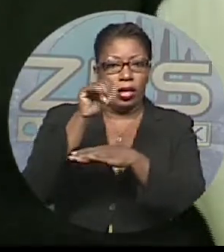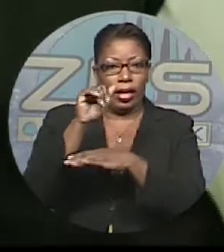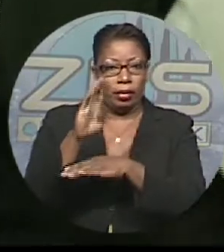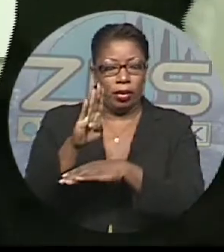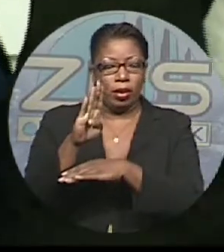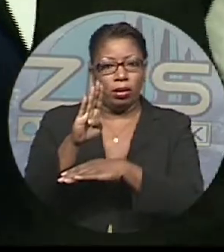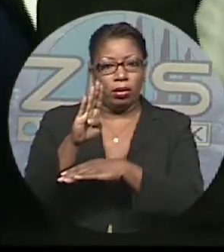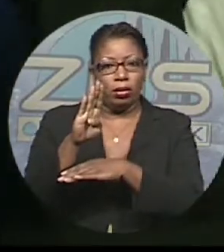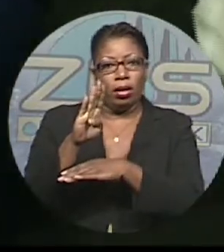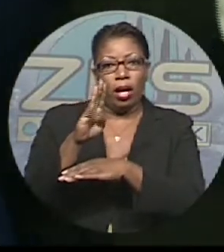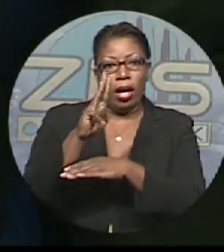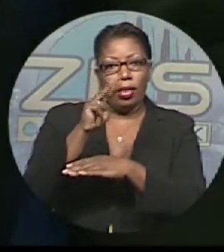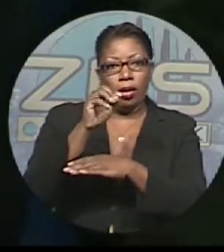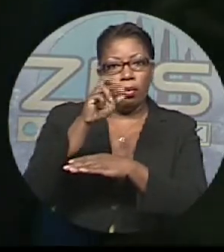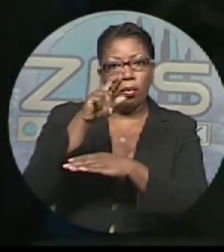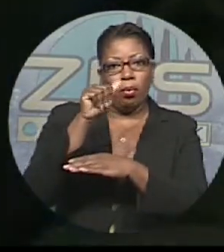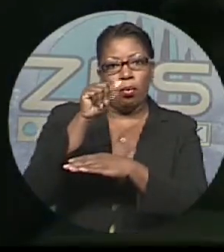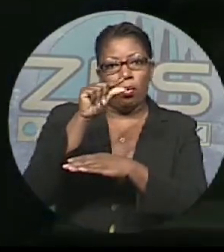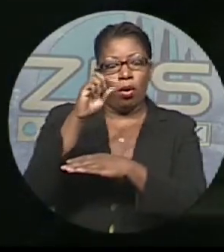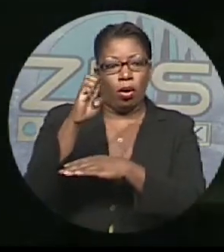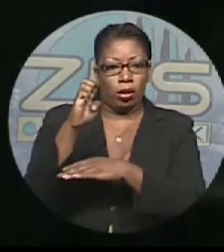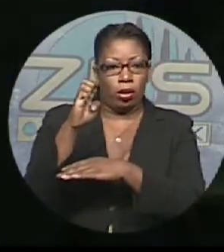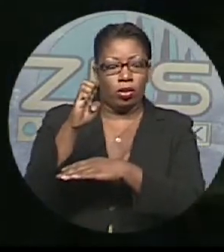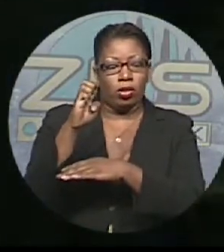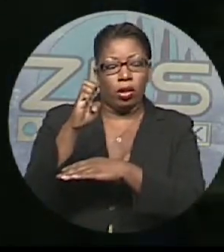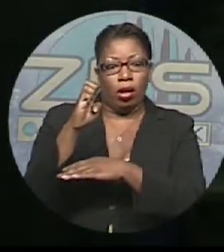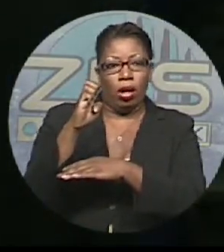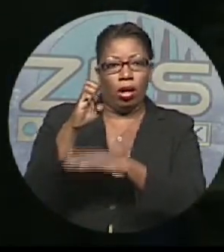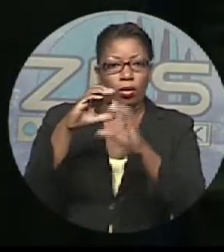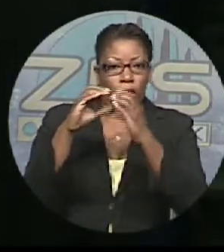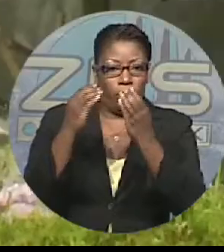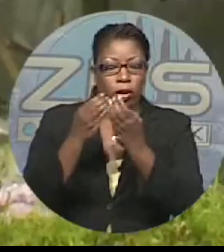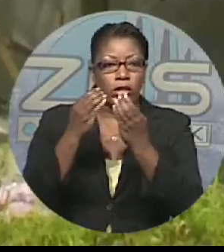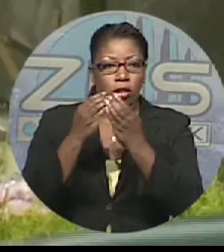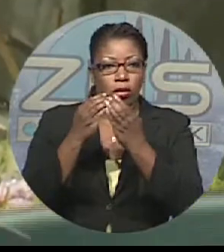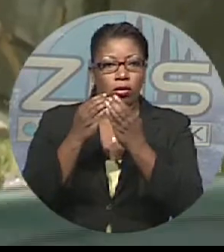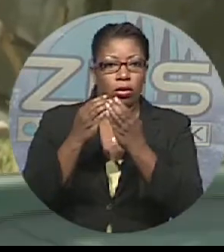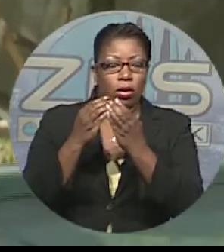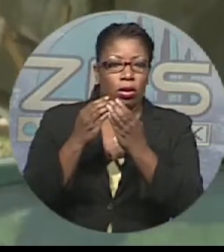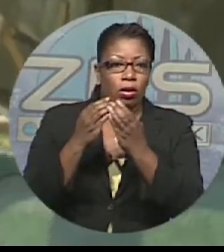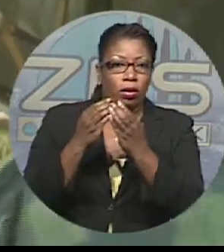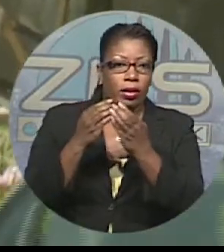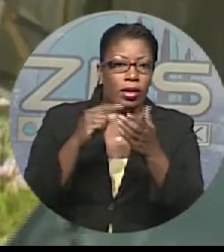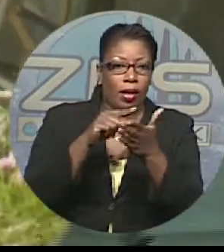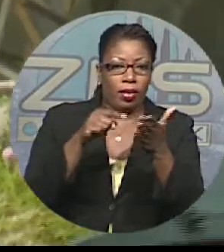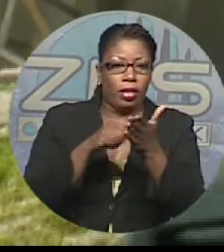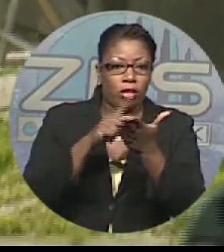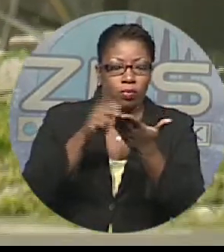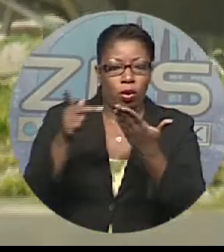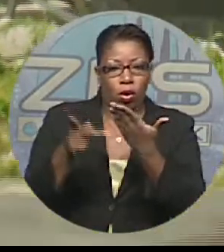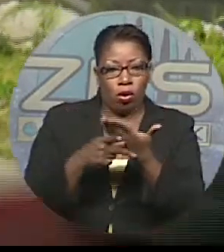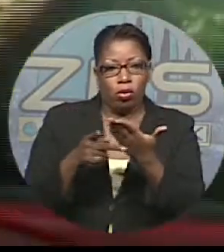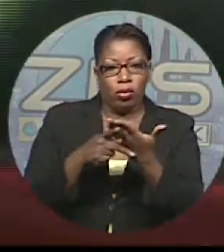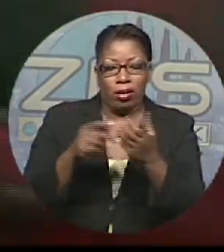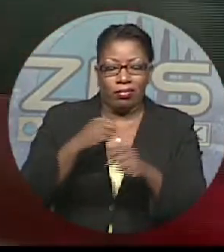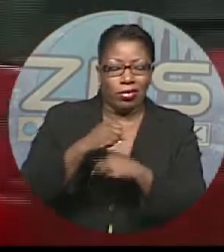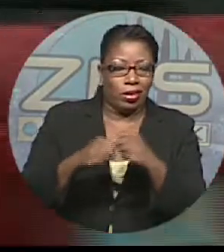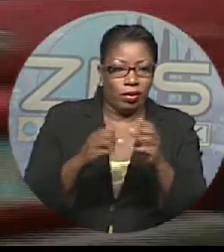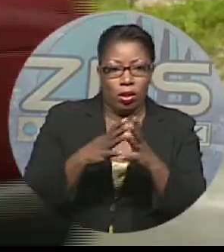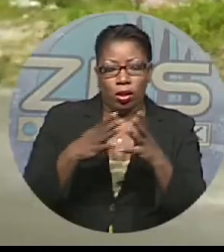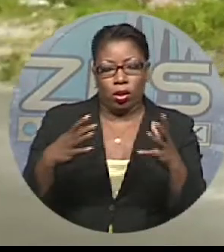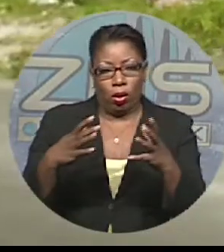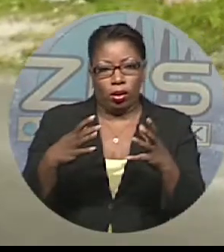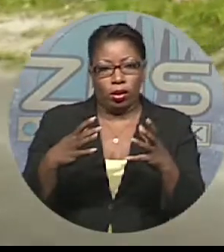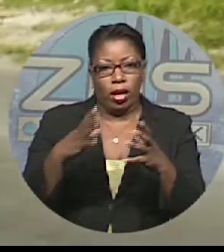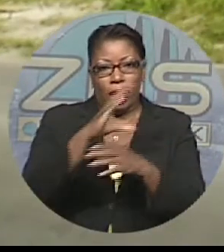and the Bahamas Mortgage Corporation for the National Housing Program. However, the program suffered many delays as a result of the BMC